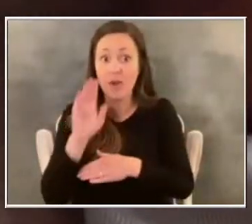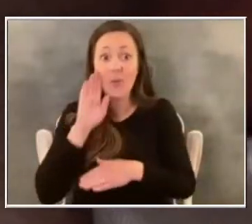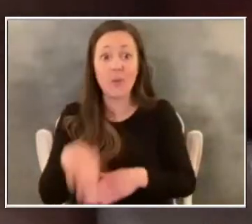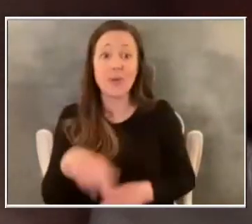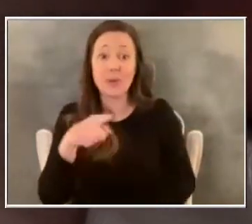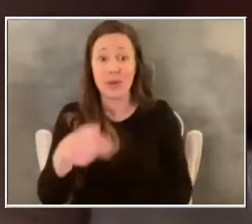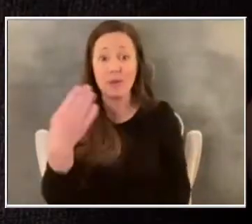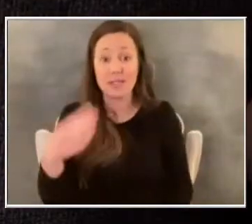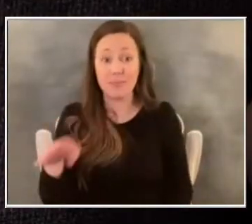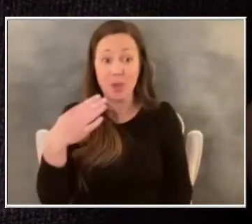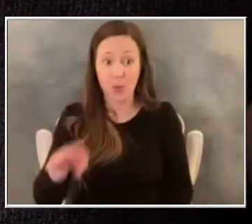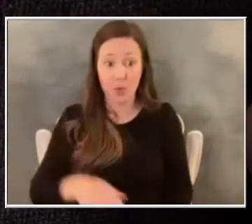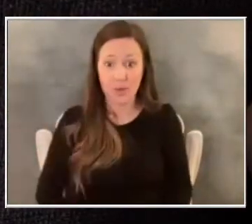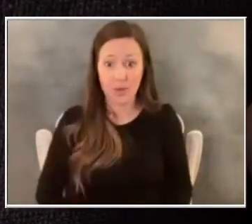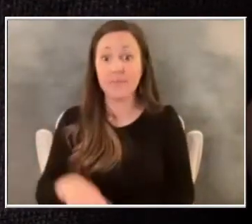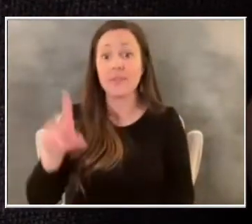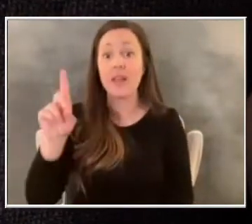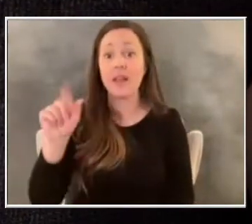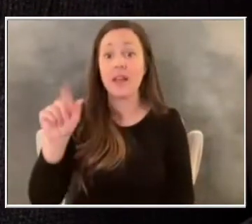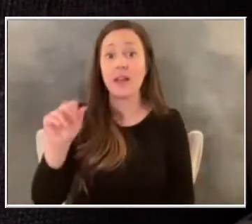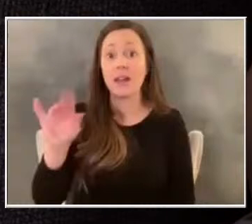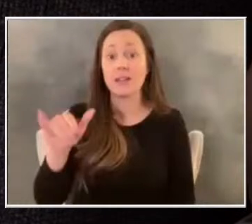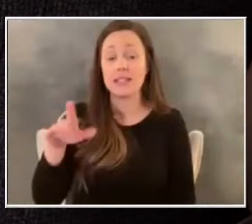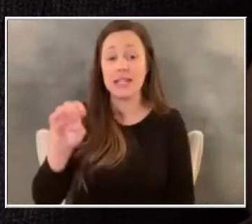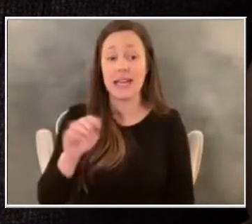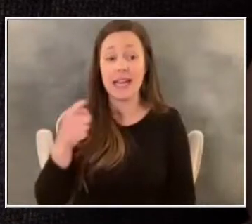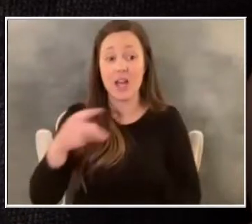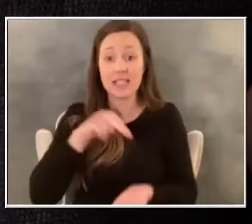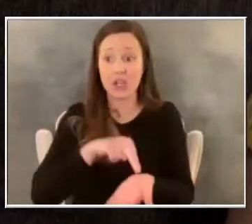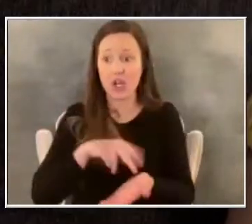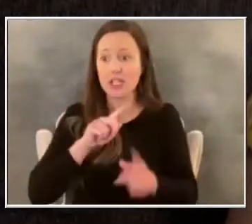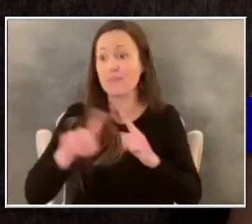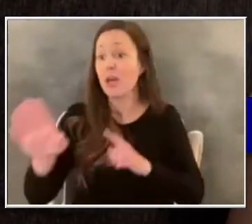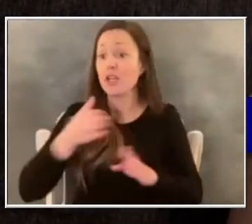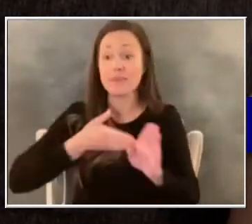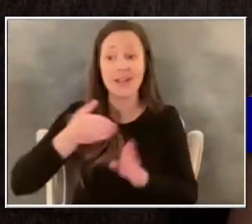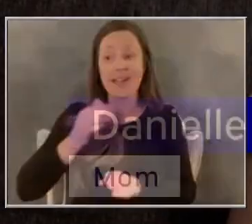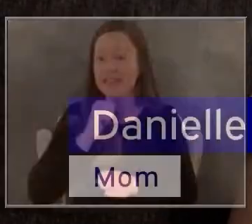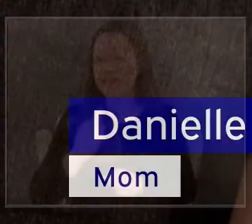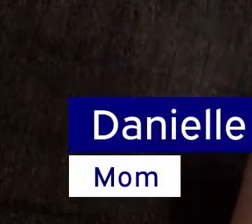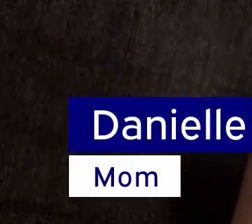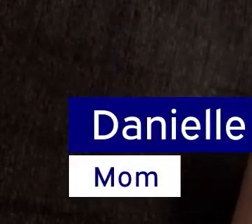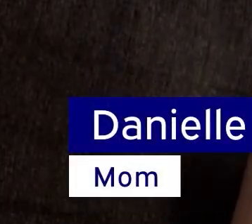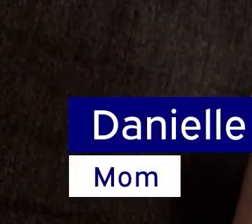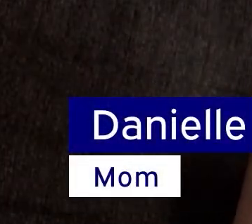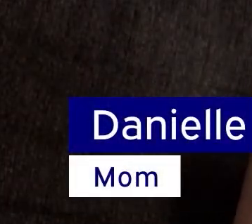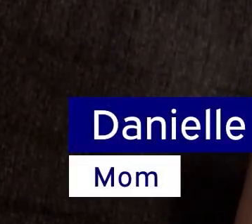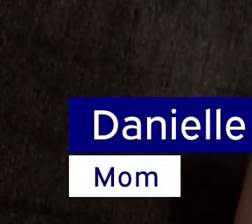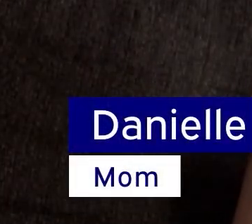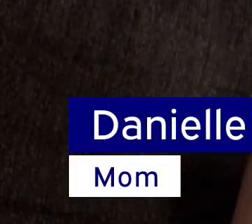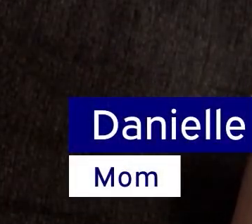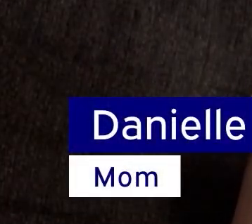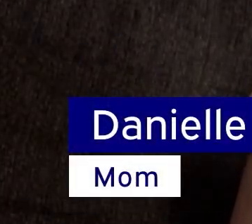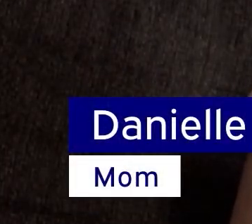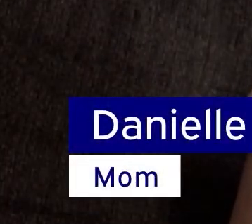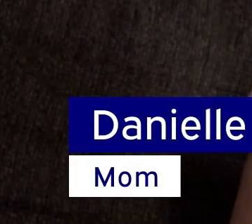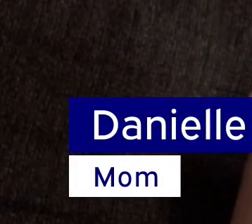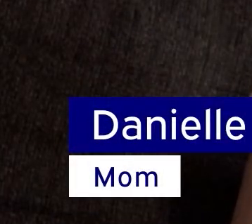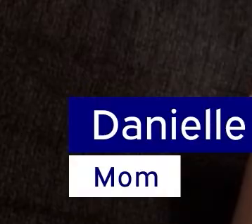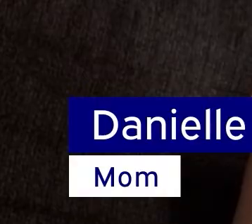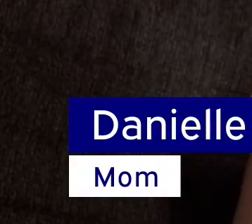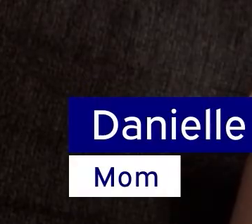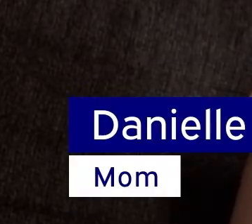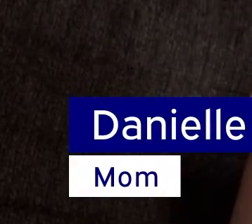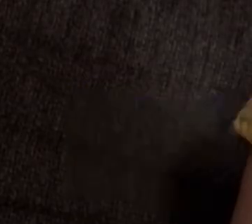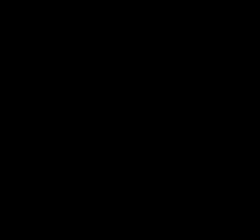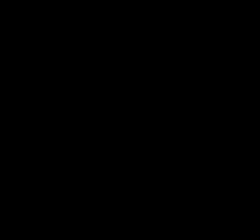Danielle is a nurse, but her specialty isn't labor and delivery. But then he was gurgling because he had all that amniotic fluid. His face